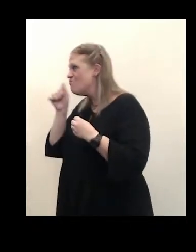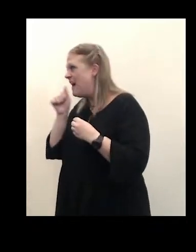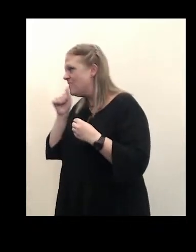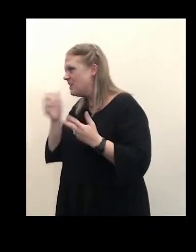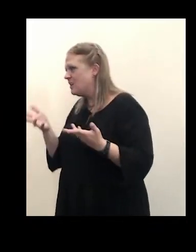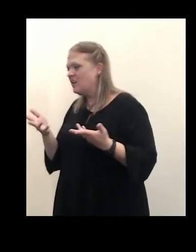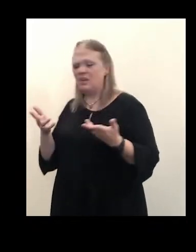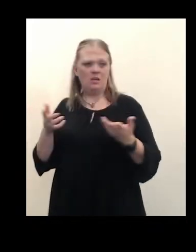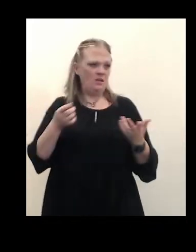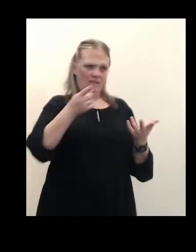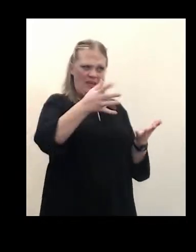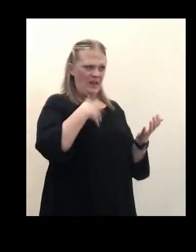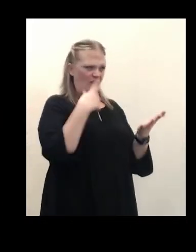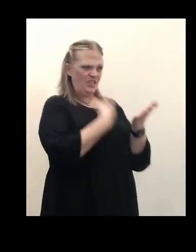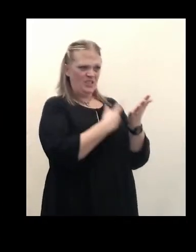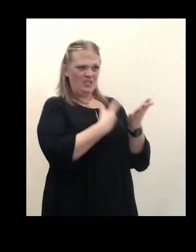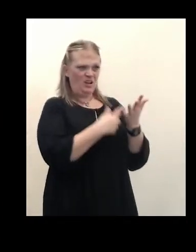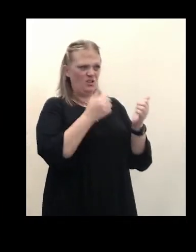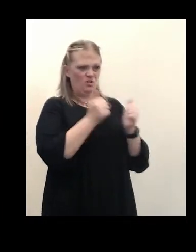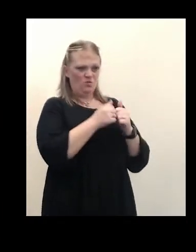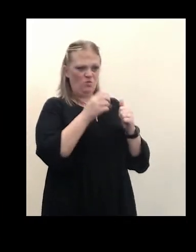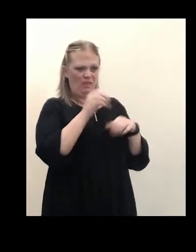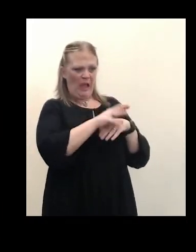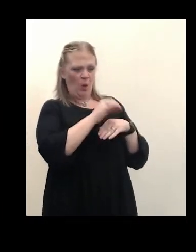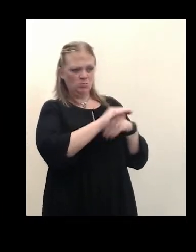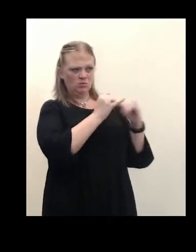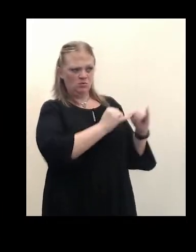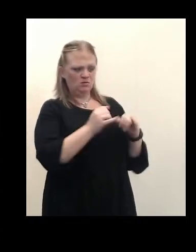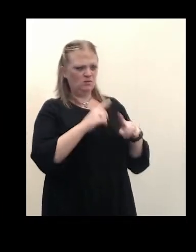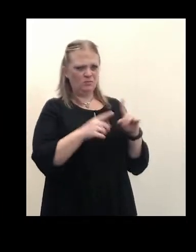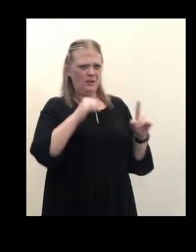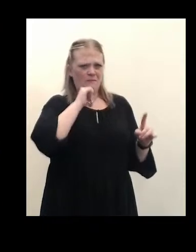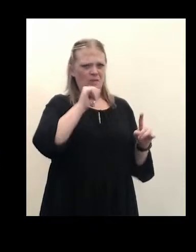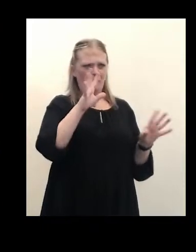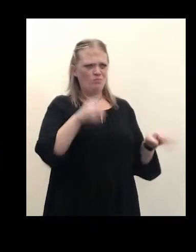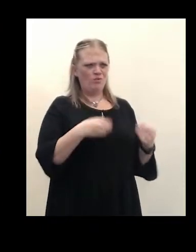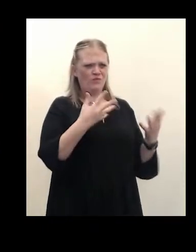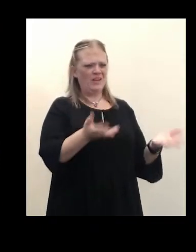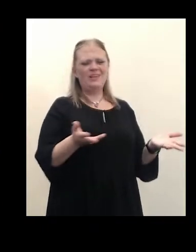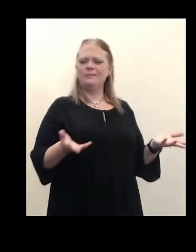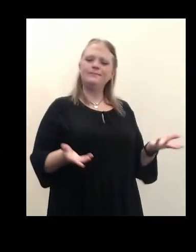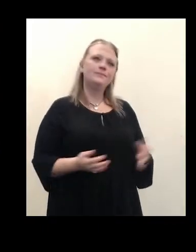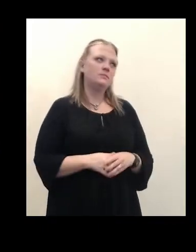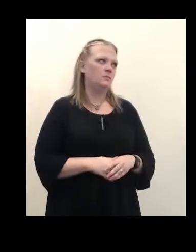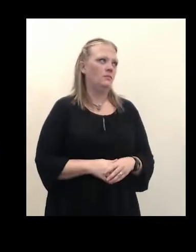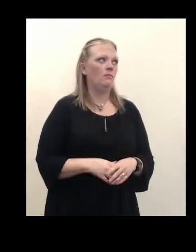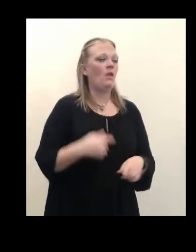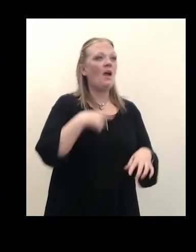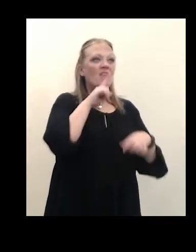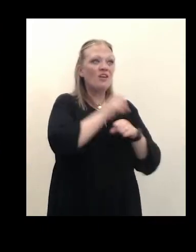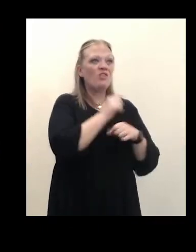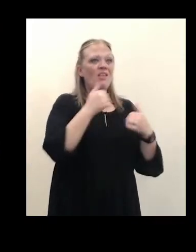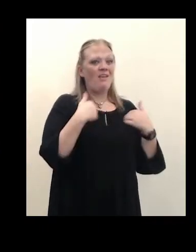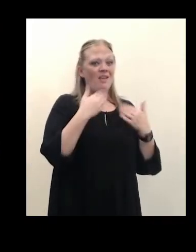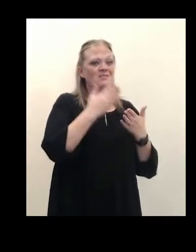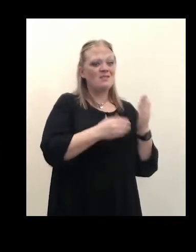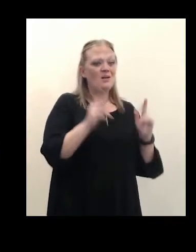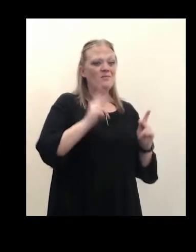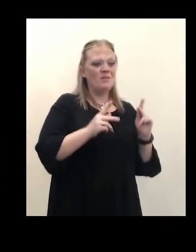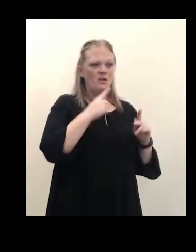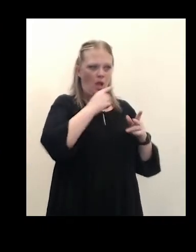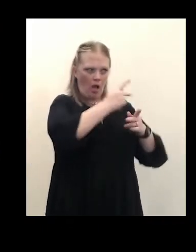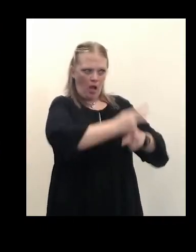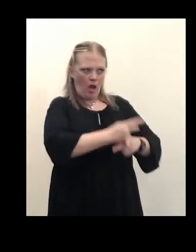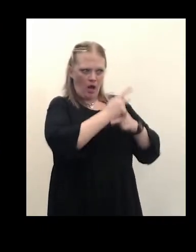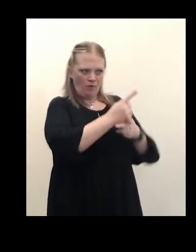a discussion with our council individually, but we're not gonna be providing, I mean, I've actually had some people say, be careful what the legislature